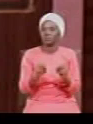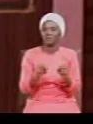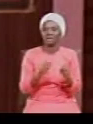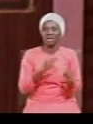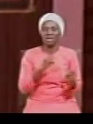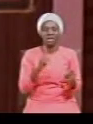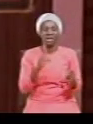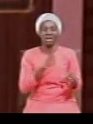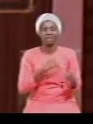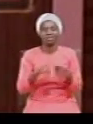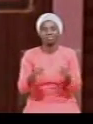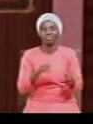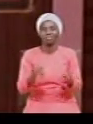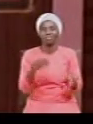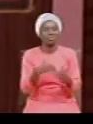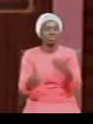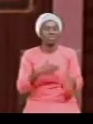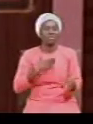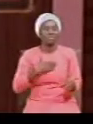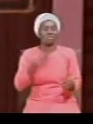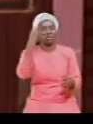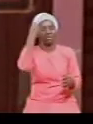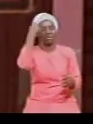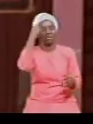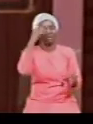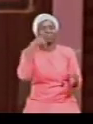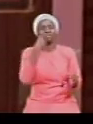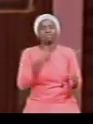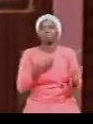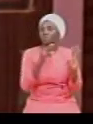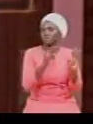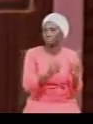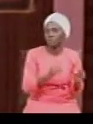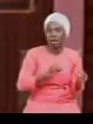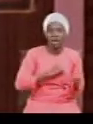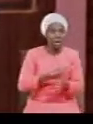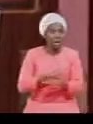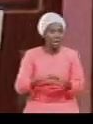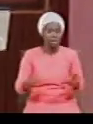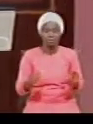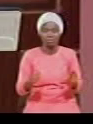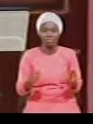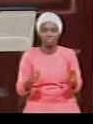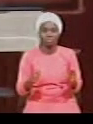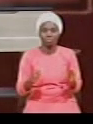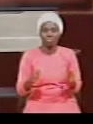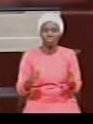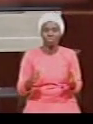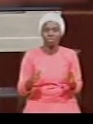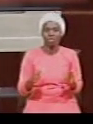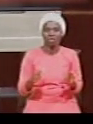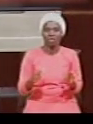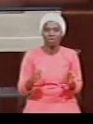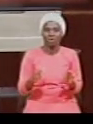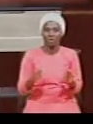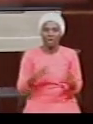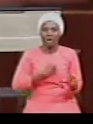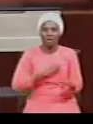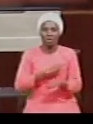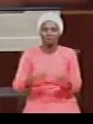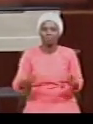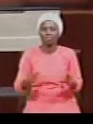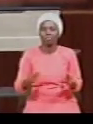do whatever my peanut brain will tell me. I don't consult my